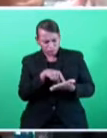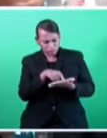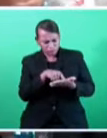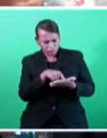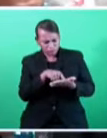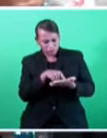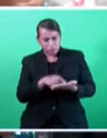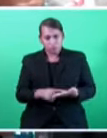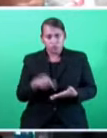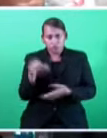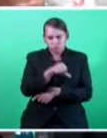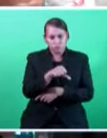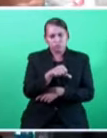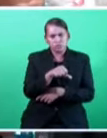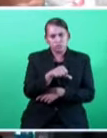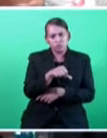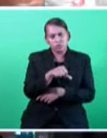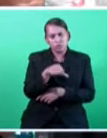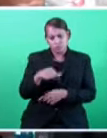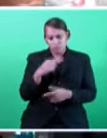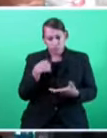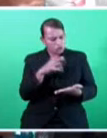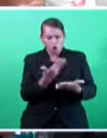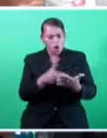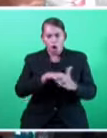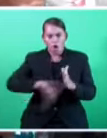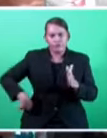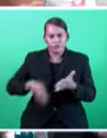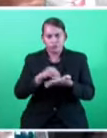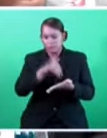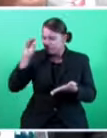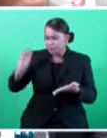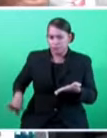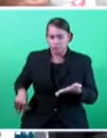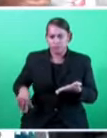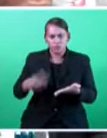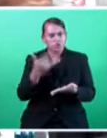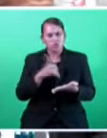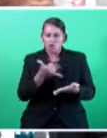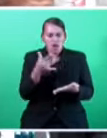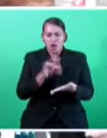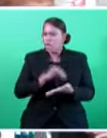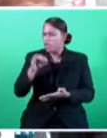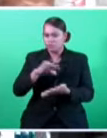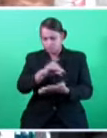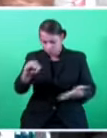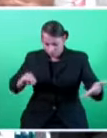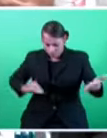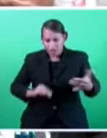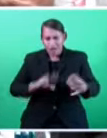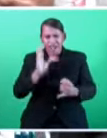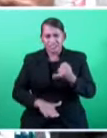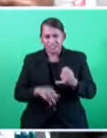that should be either taken out or put at the last item. I know that the